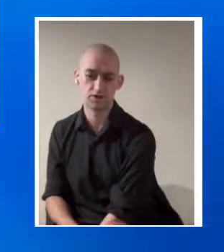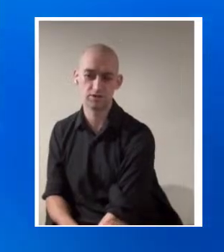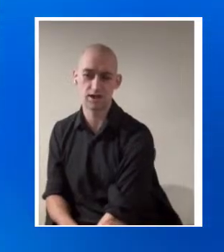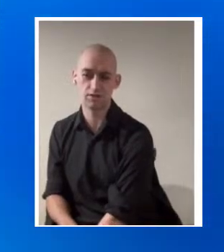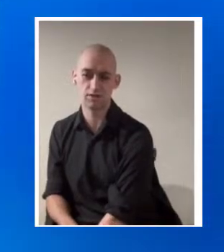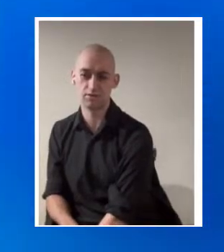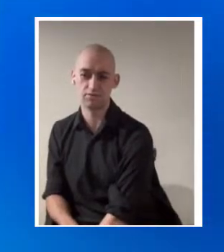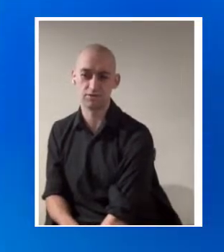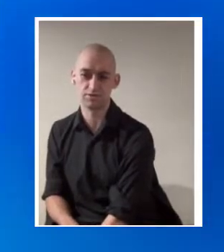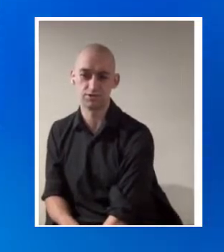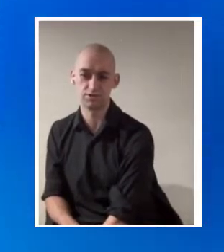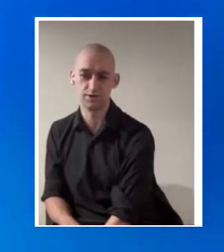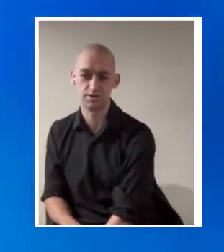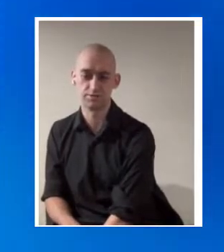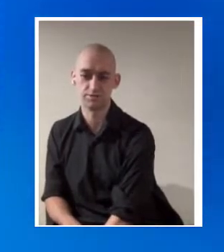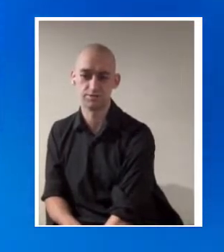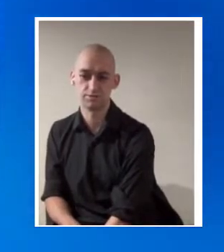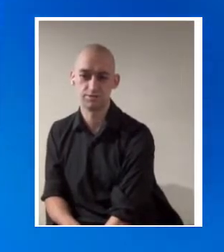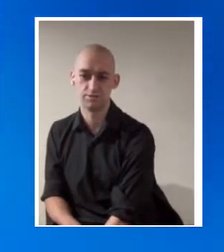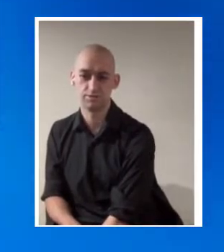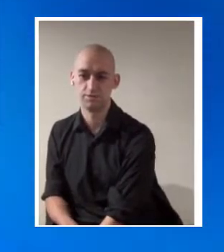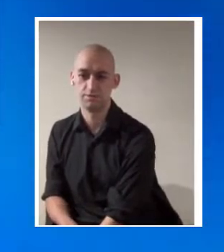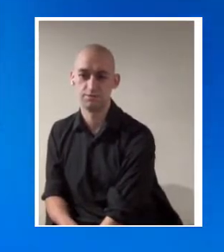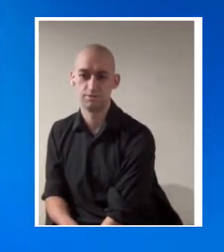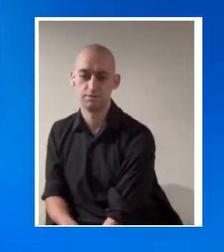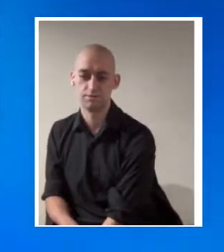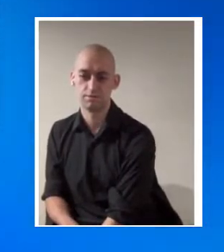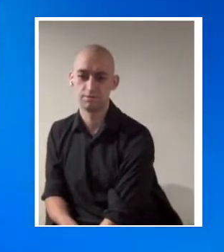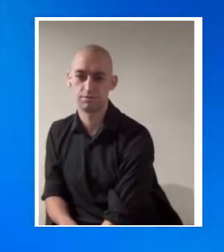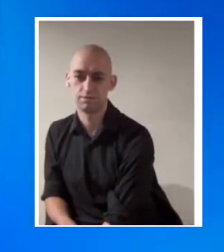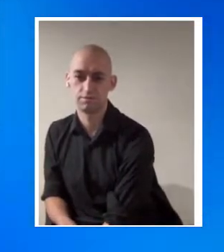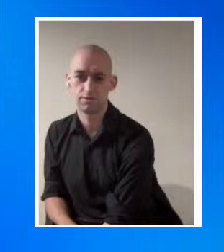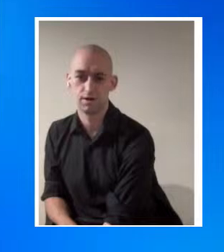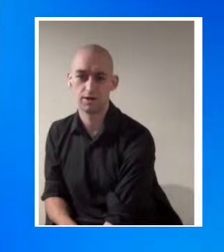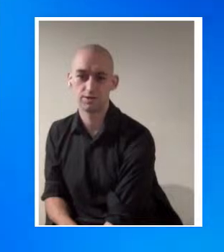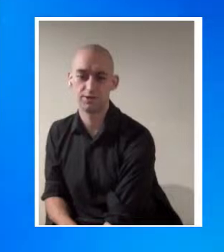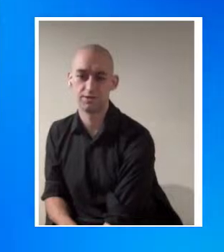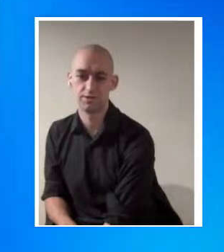Okay. So I'm the warm-up act, huh?